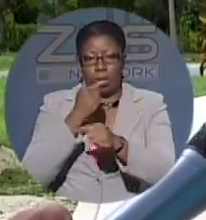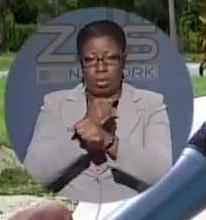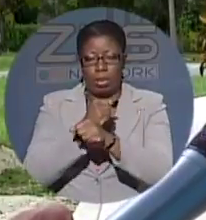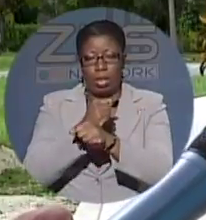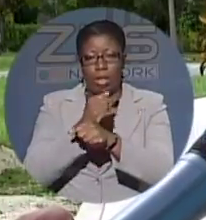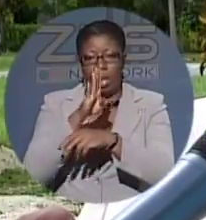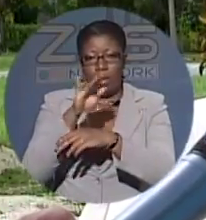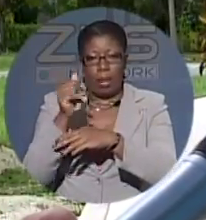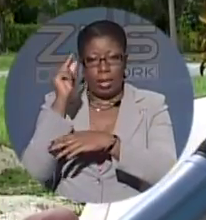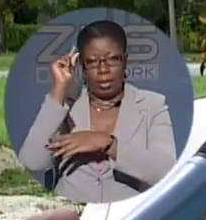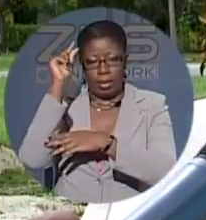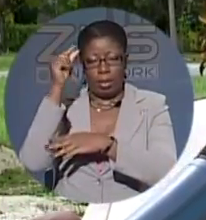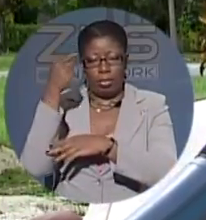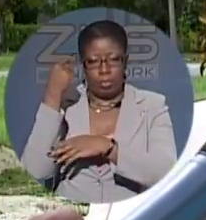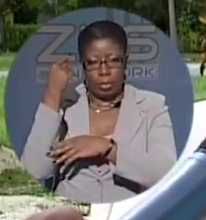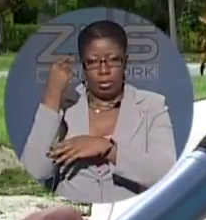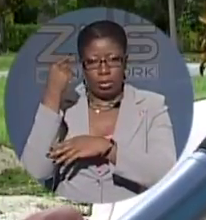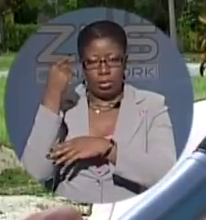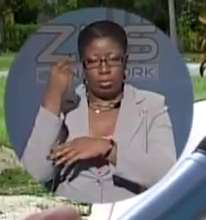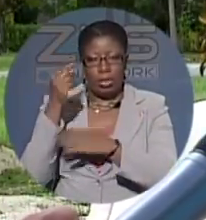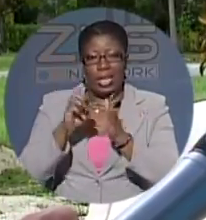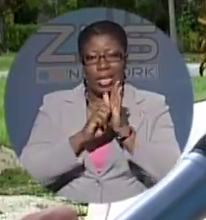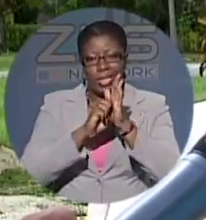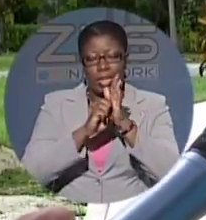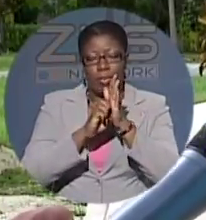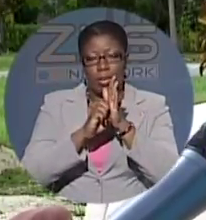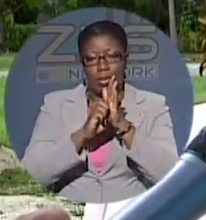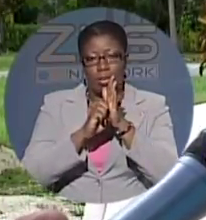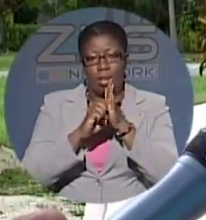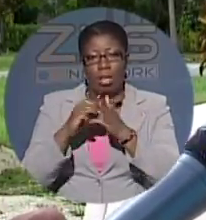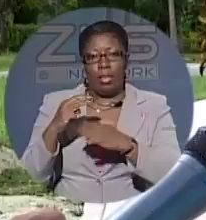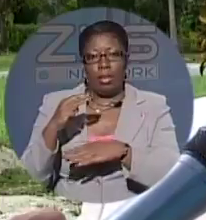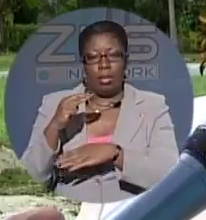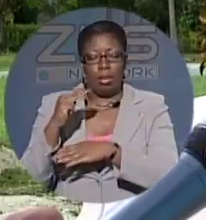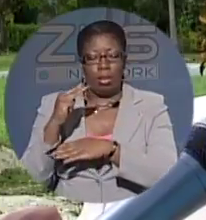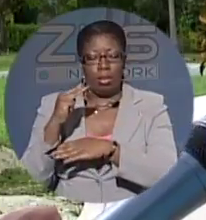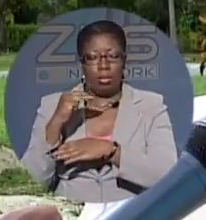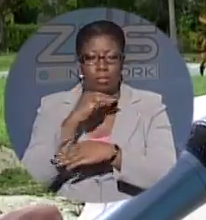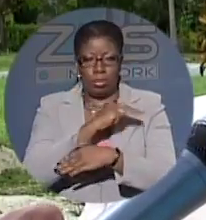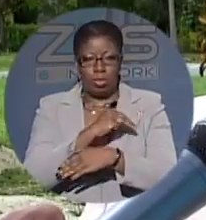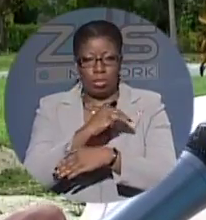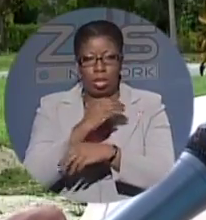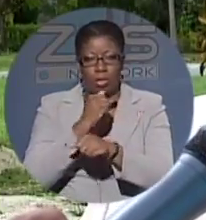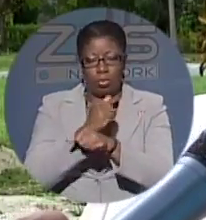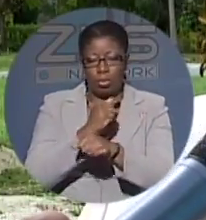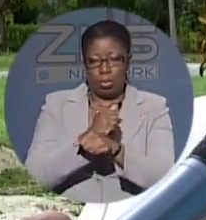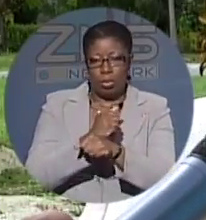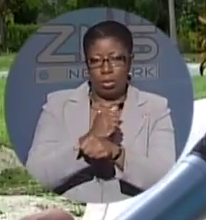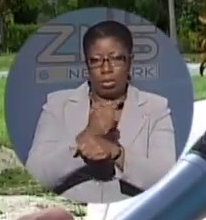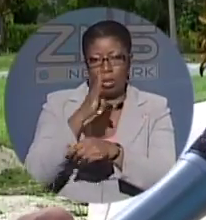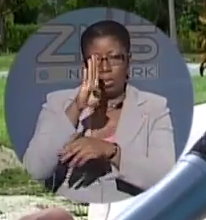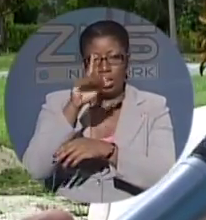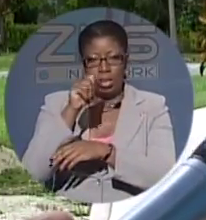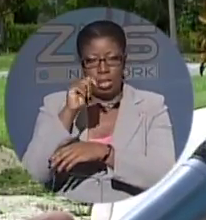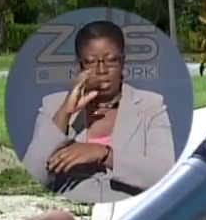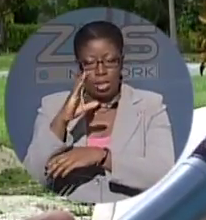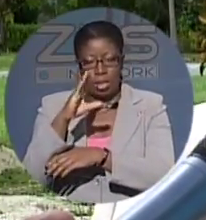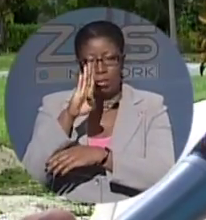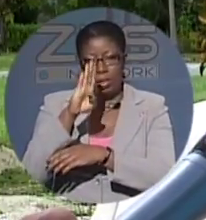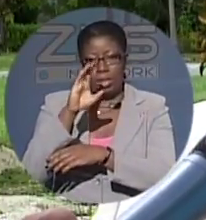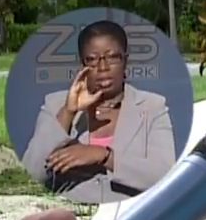the government agencies, like the Ministry of Works, local government. We have BTC,